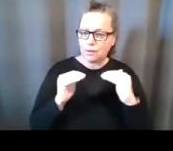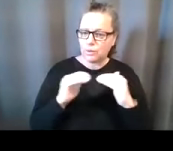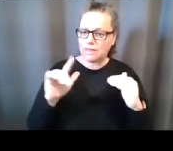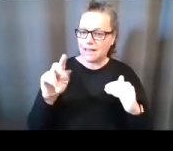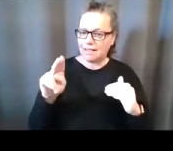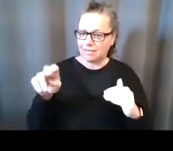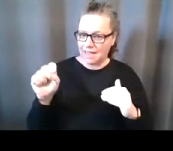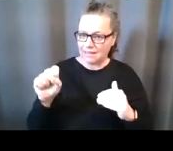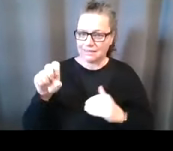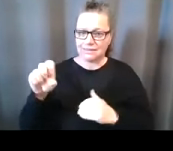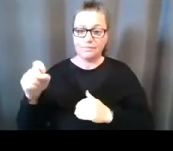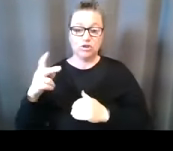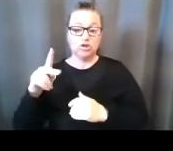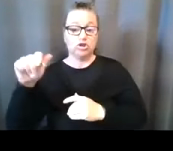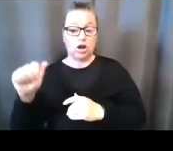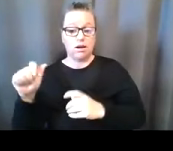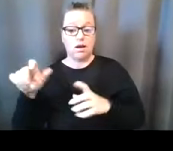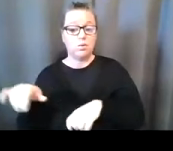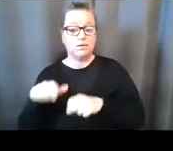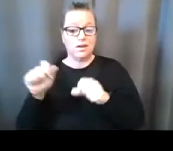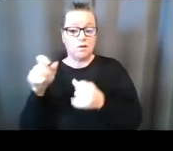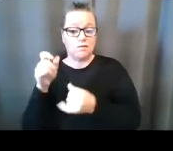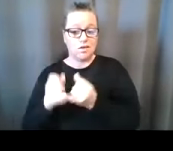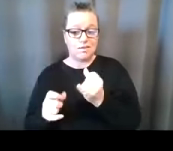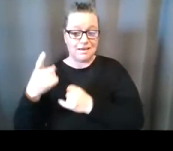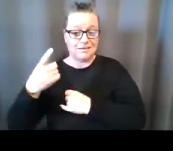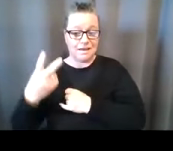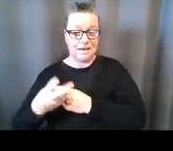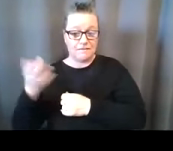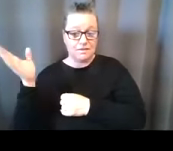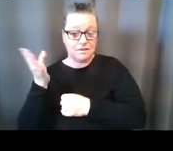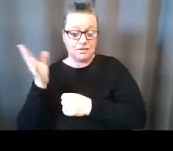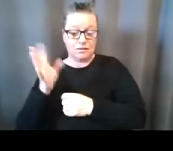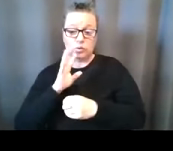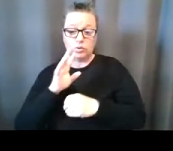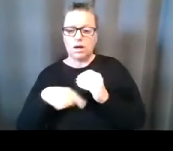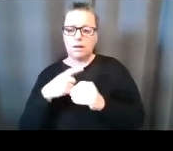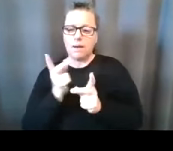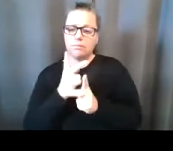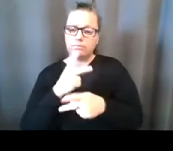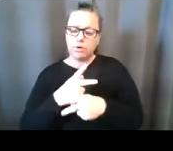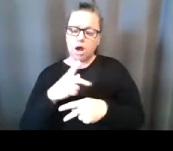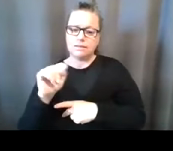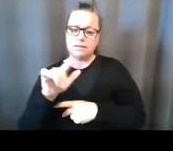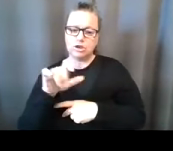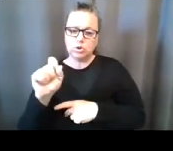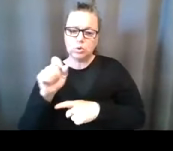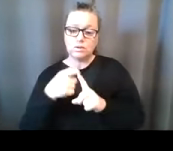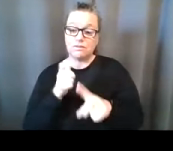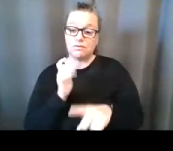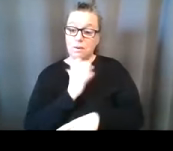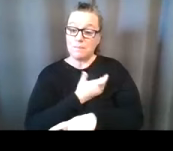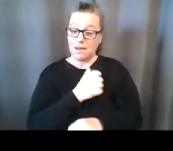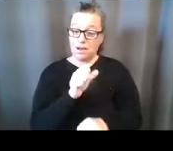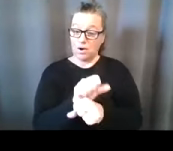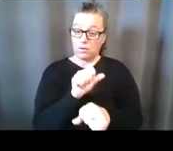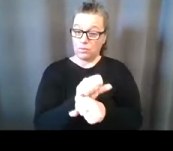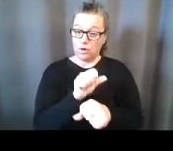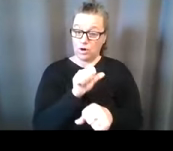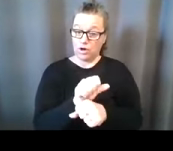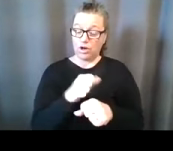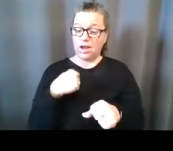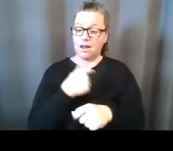to take over for the last half of the presentation and talk about some products and tools that came out of our work. And we'll